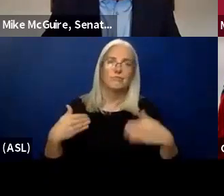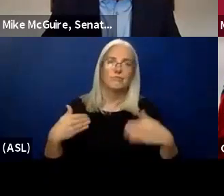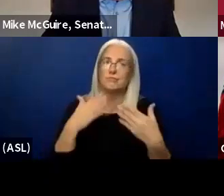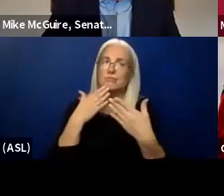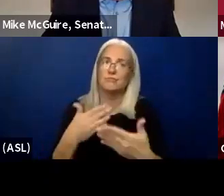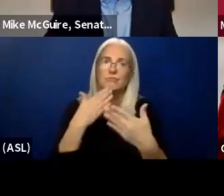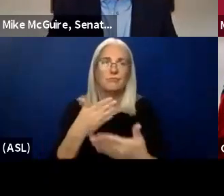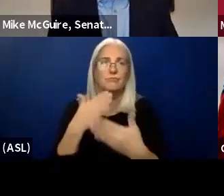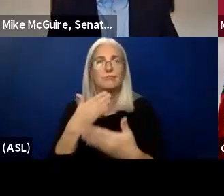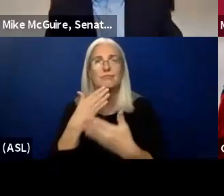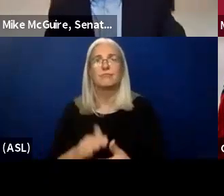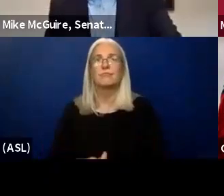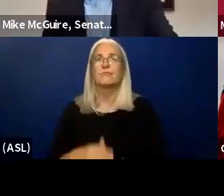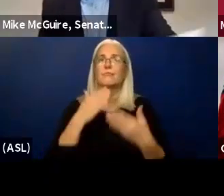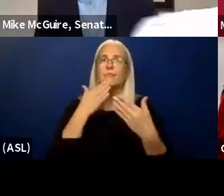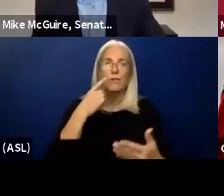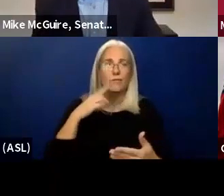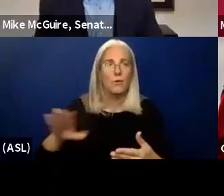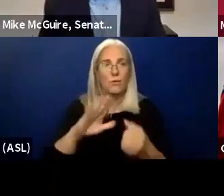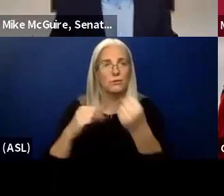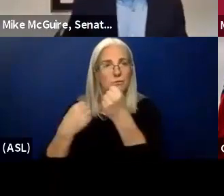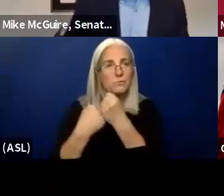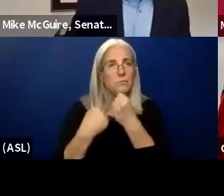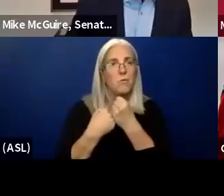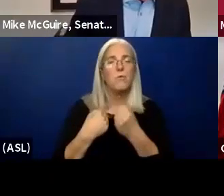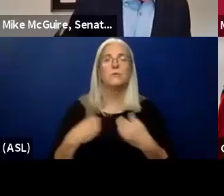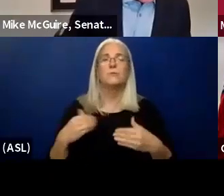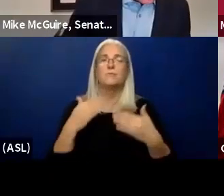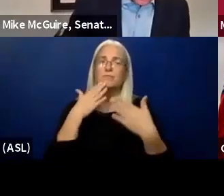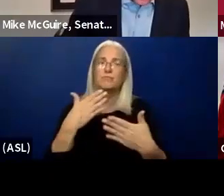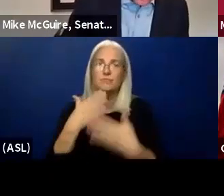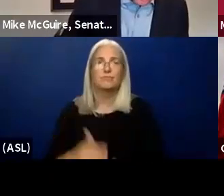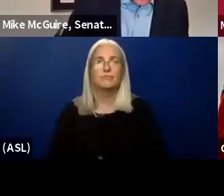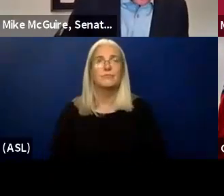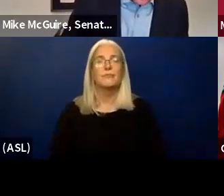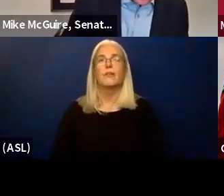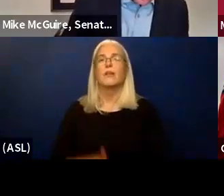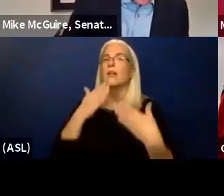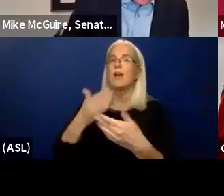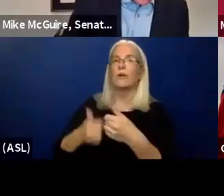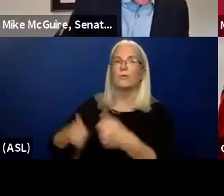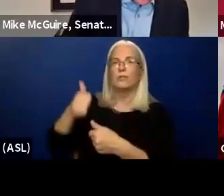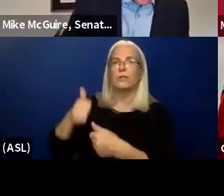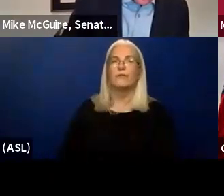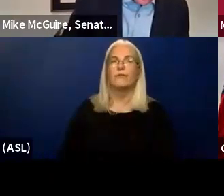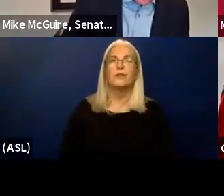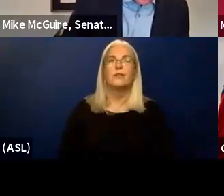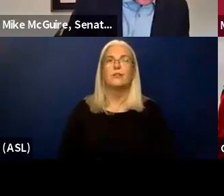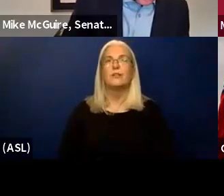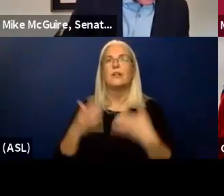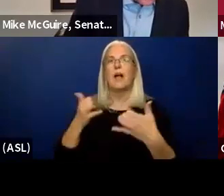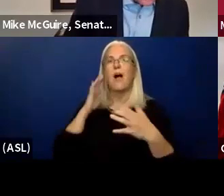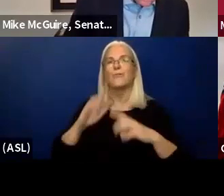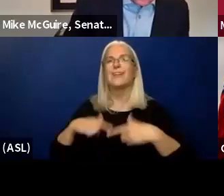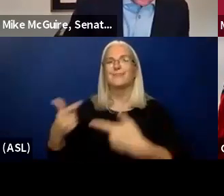for the fire department. Thank you. Well, thank you, Chief. I think Chief Ben Nichols has been able to join us. Ben,